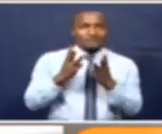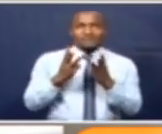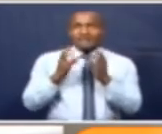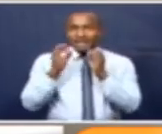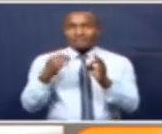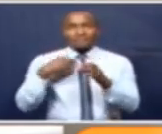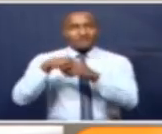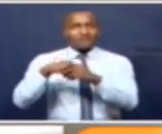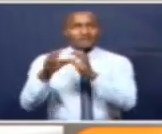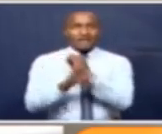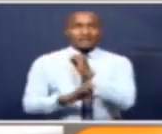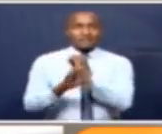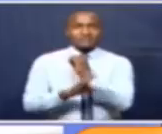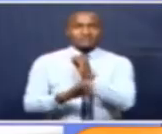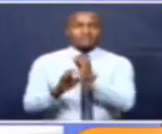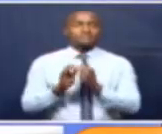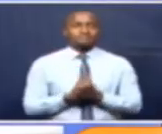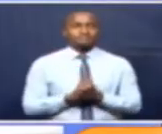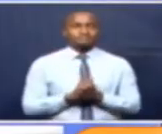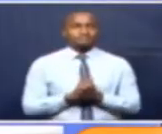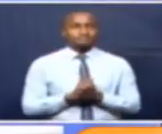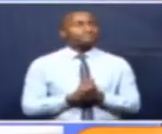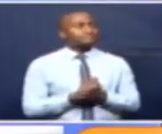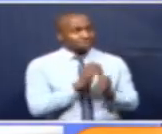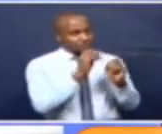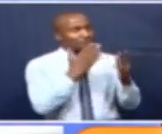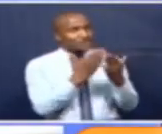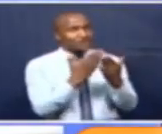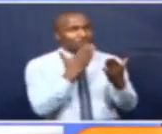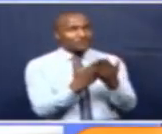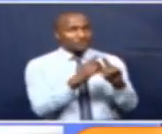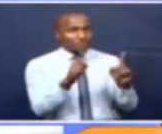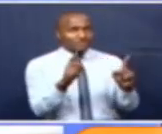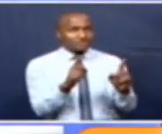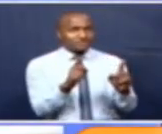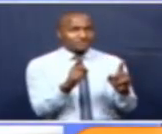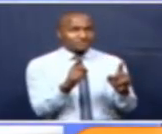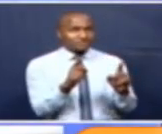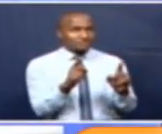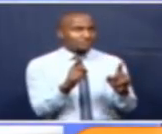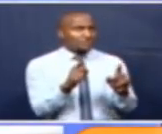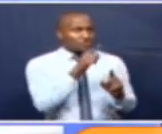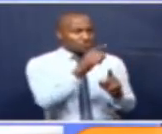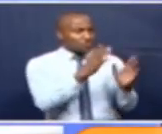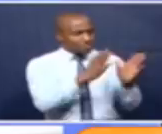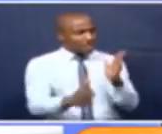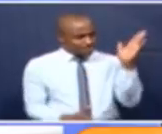country. Okay, if I was to ask you, Doctor, are you ever planning to come back